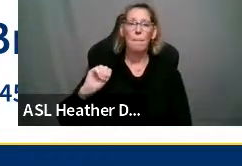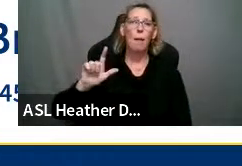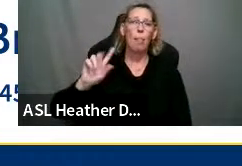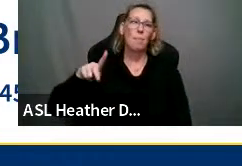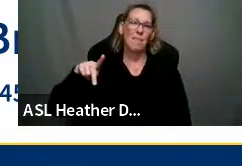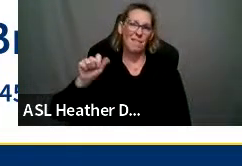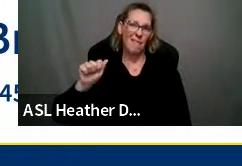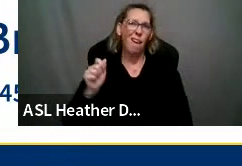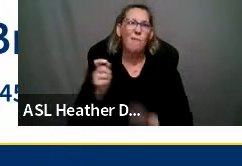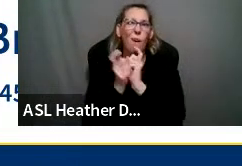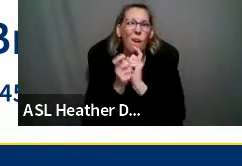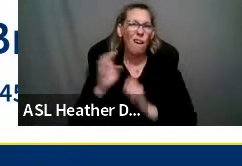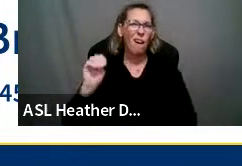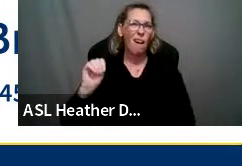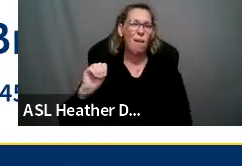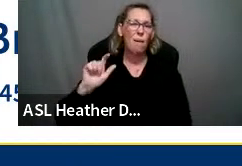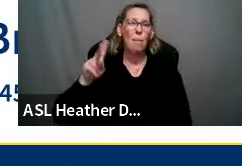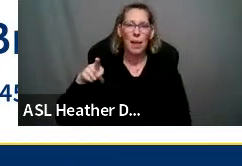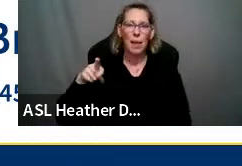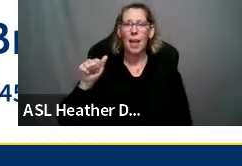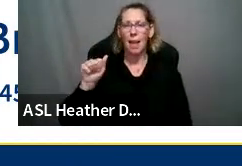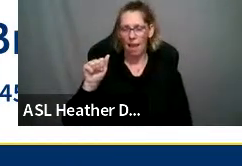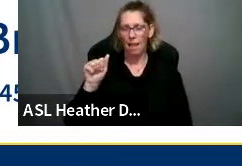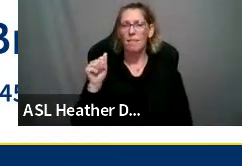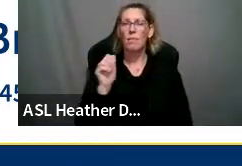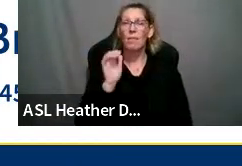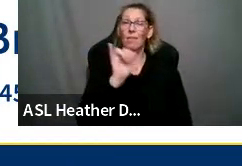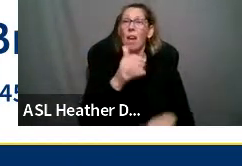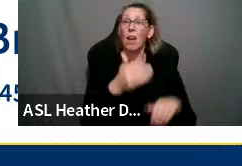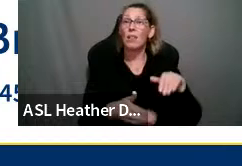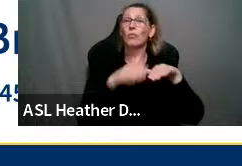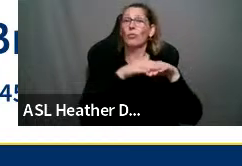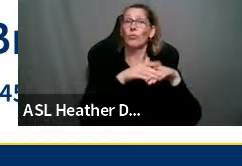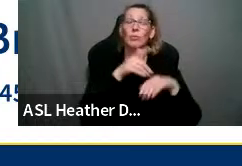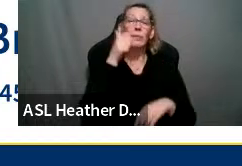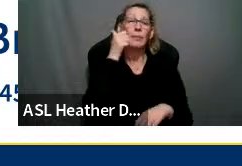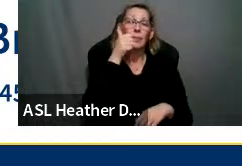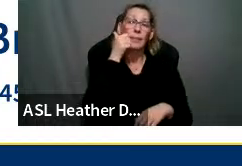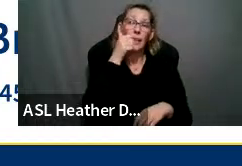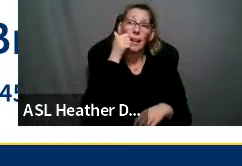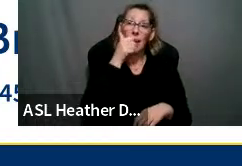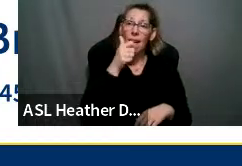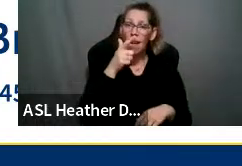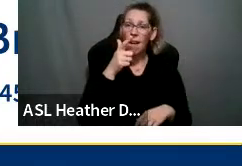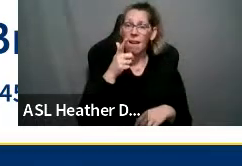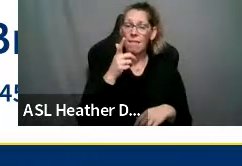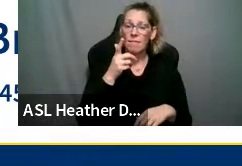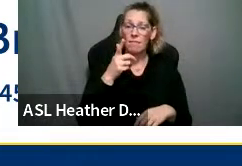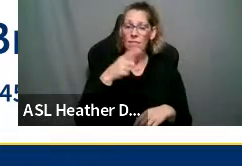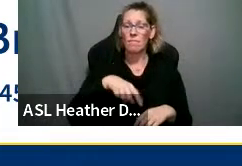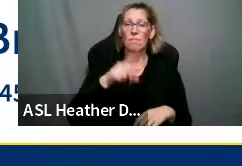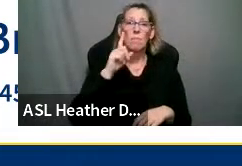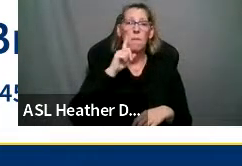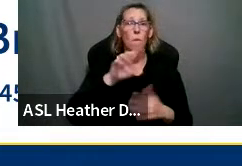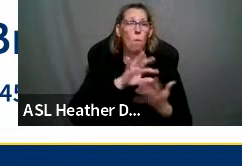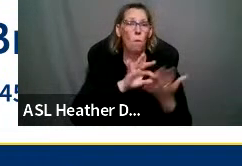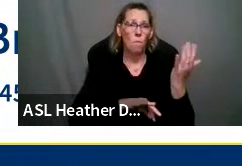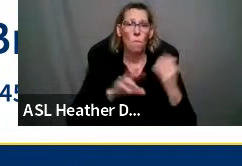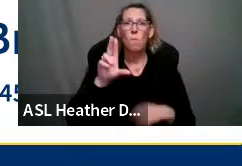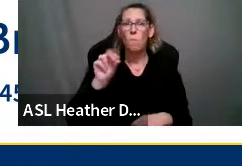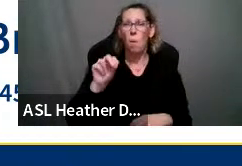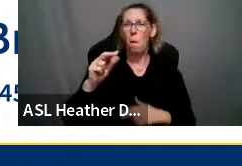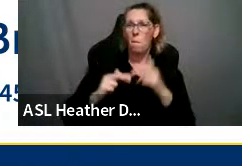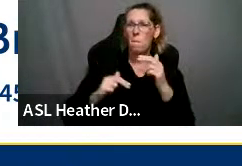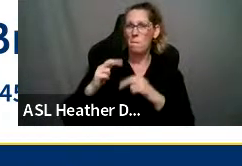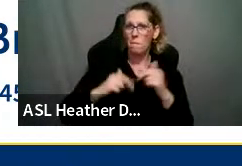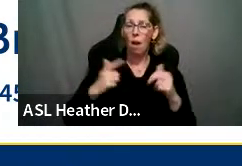modified LPA, or the design options. This increase in daily person throughput with modified LPA and options compared to no build is due to